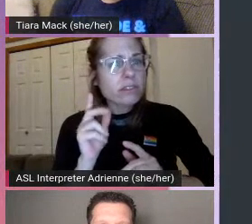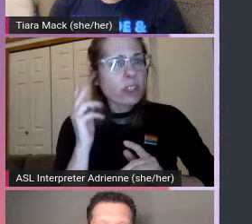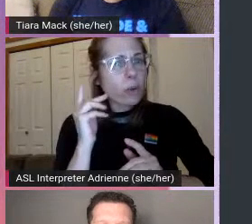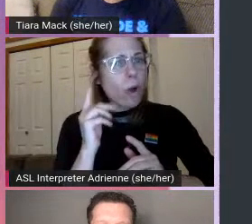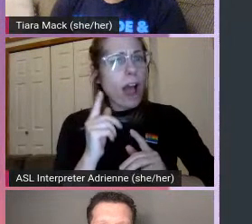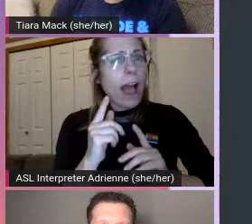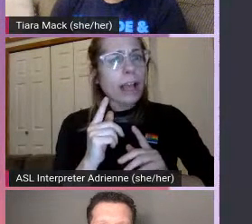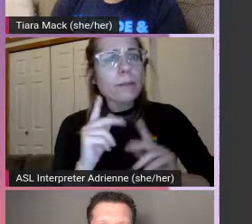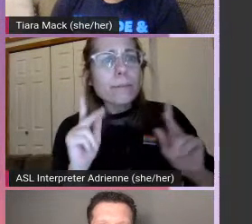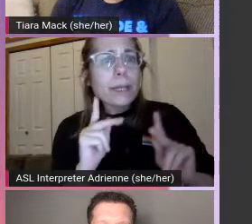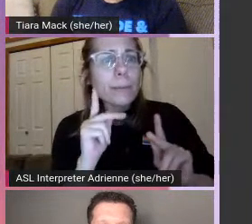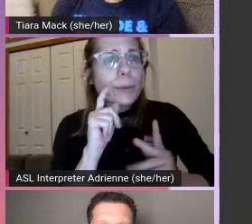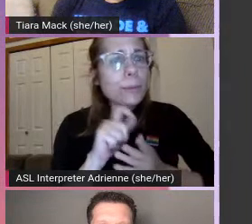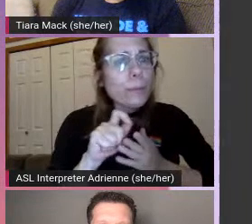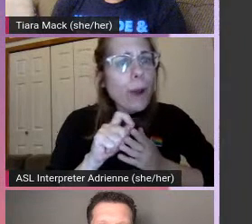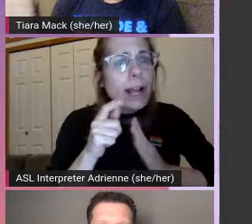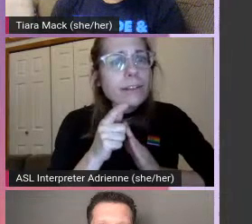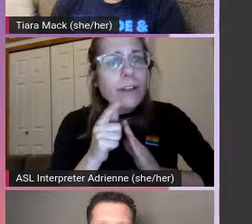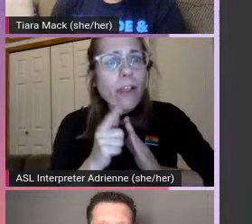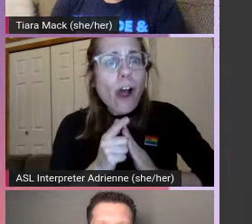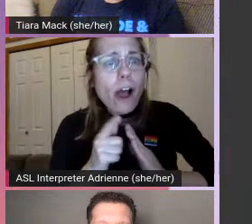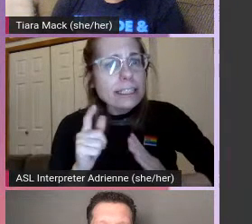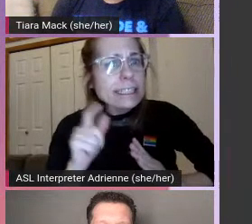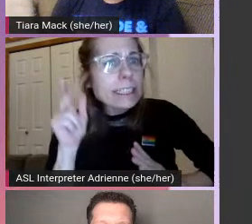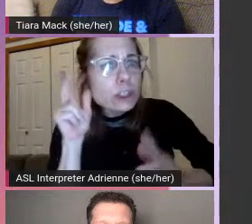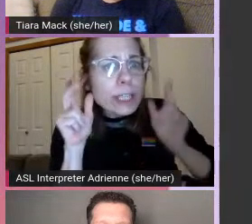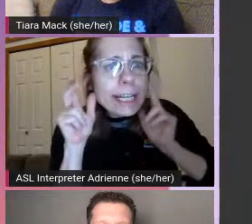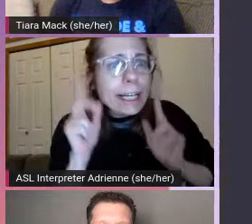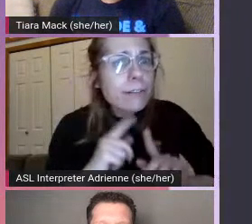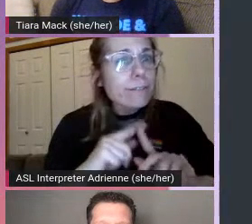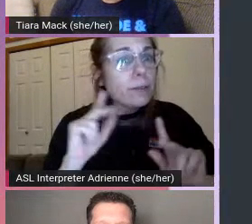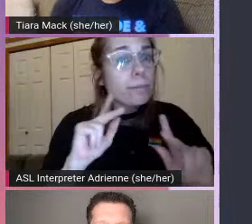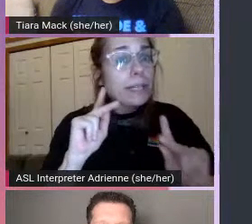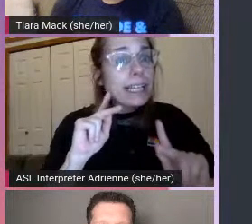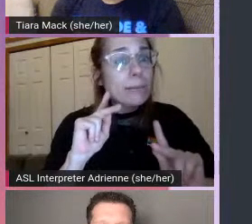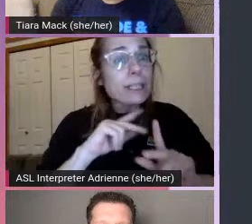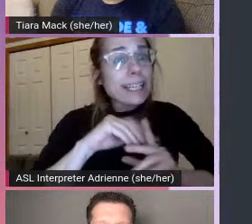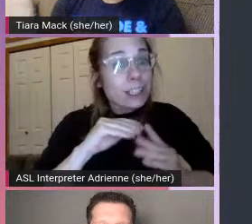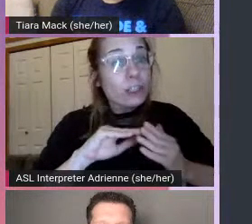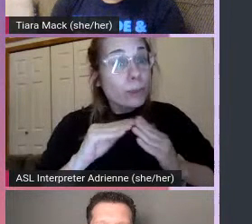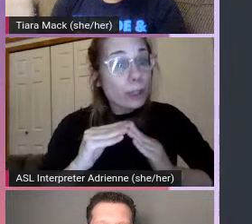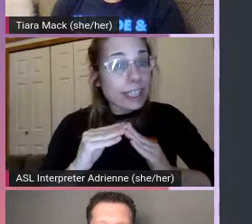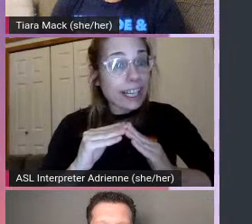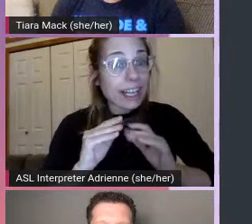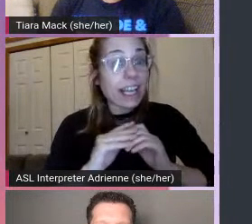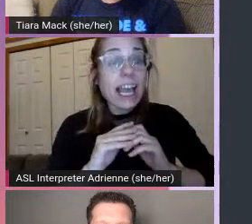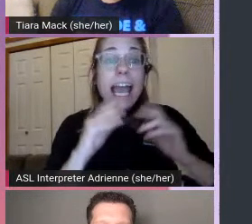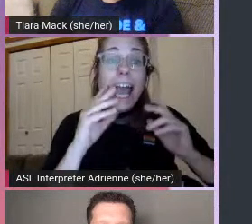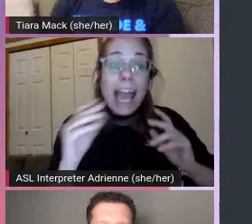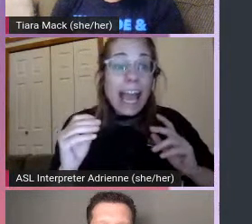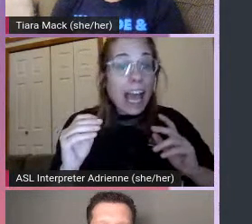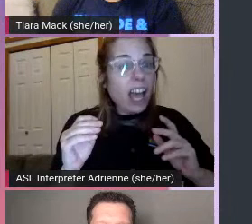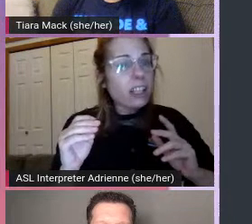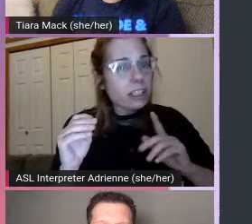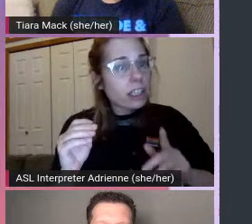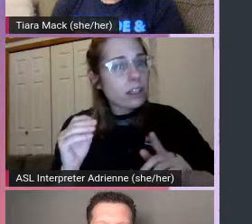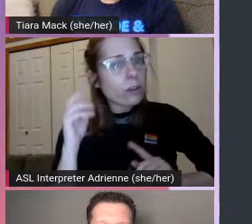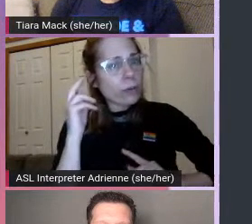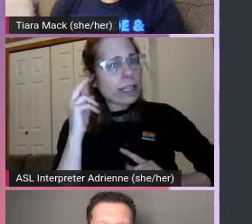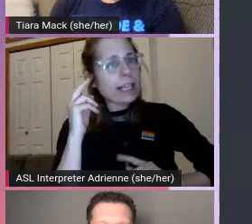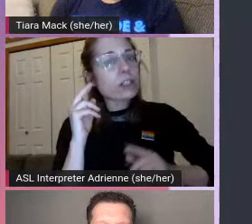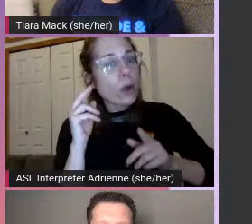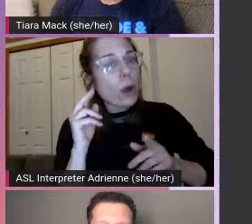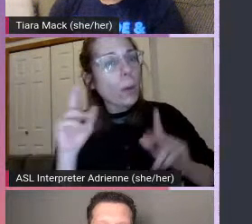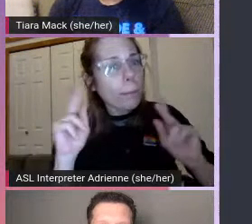community, but it's also a really good indication to show people that people are paying attention to the issues that are happening in their